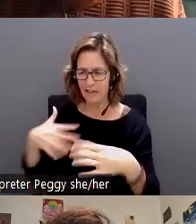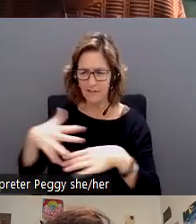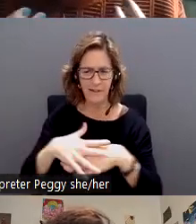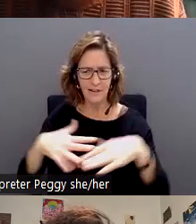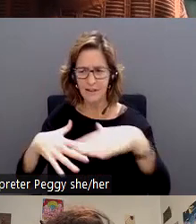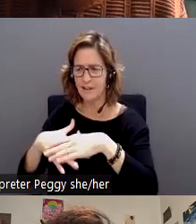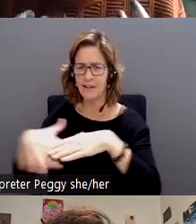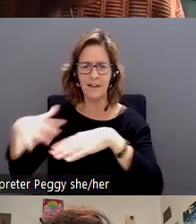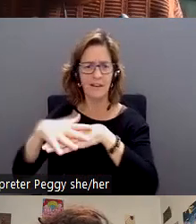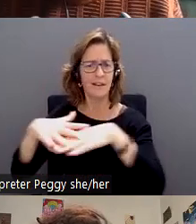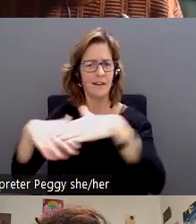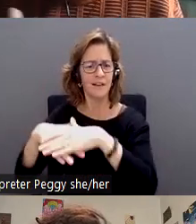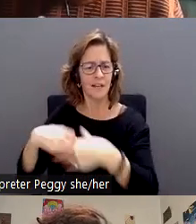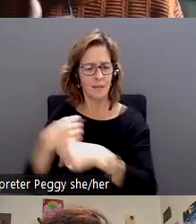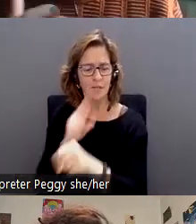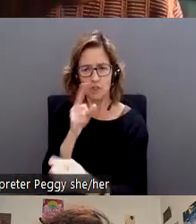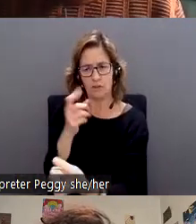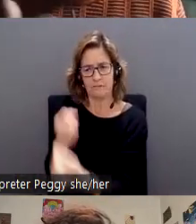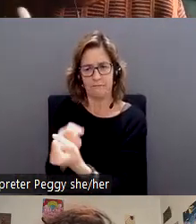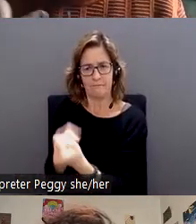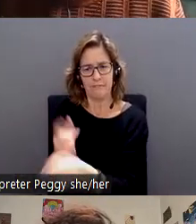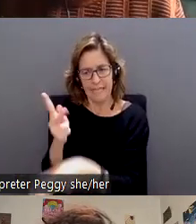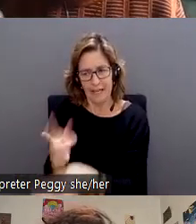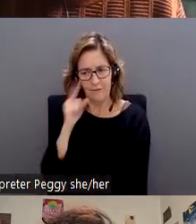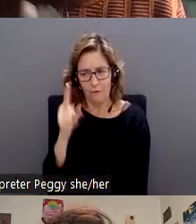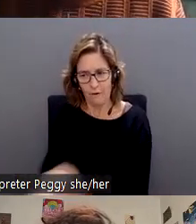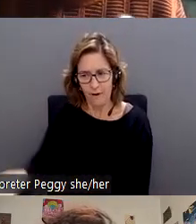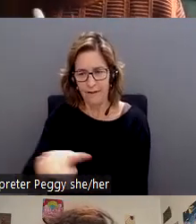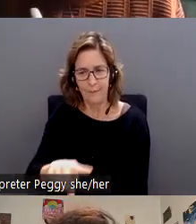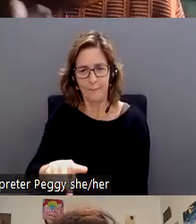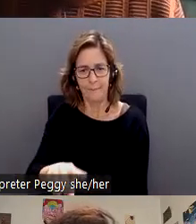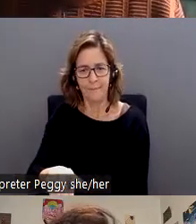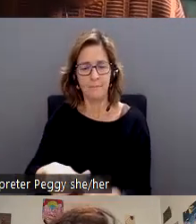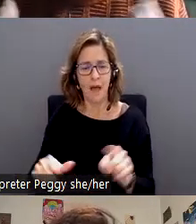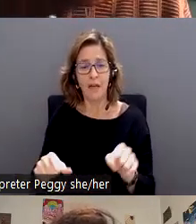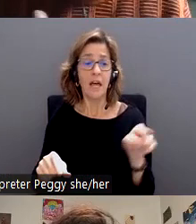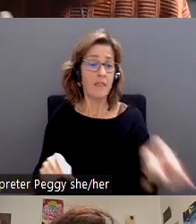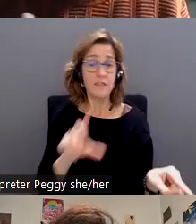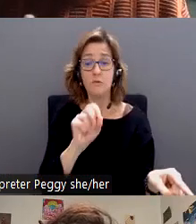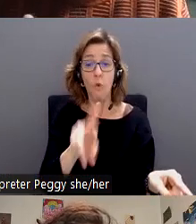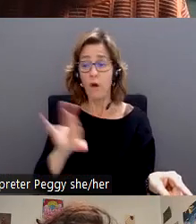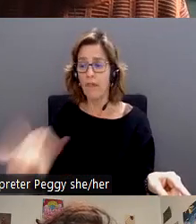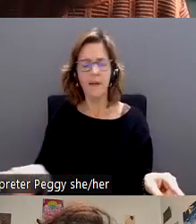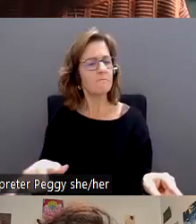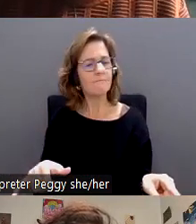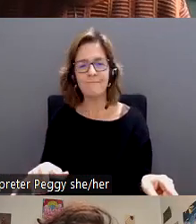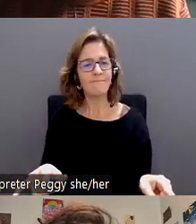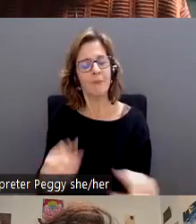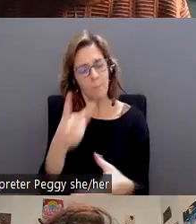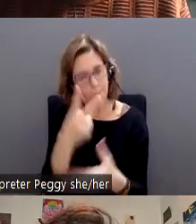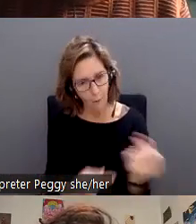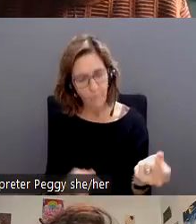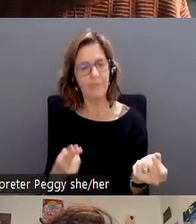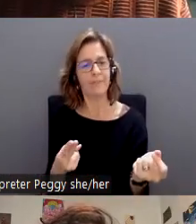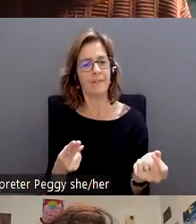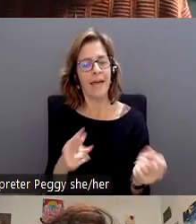also cared for and get supports. And there doesn't need to be a false choice between treating one or the other.